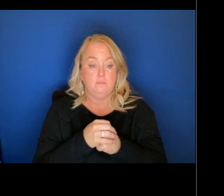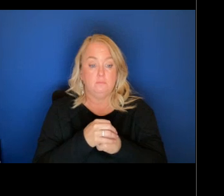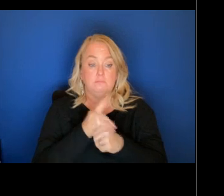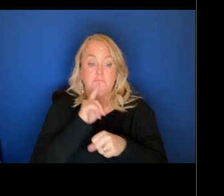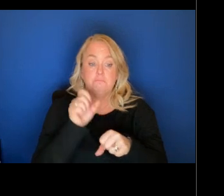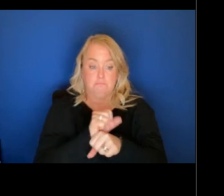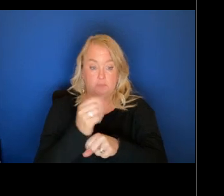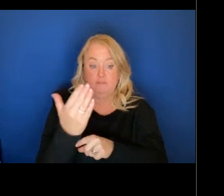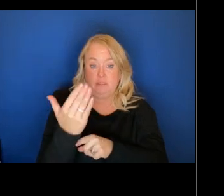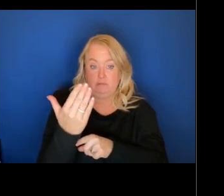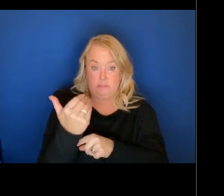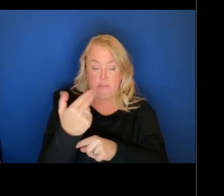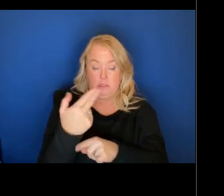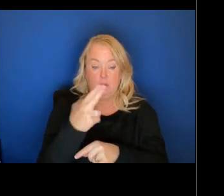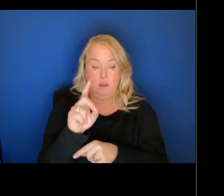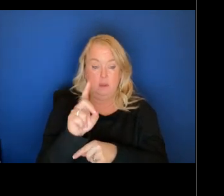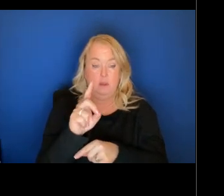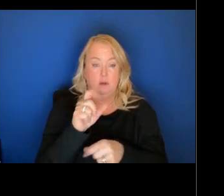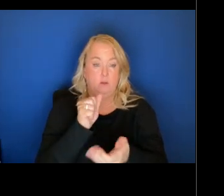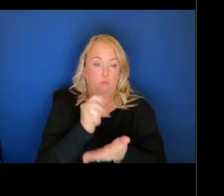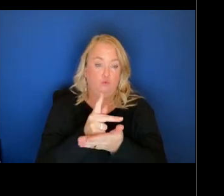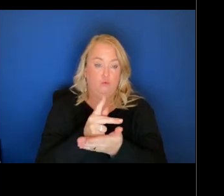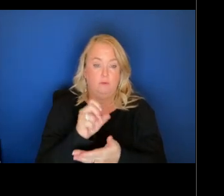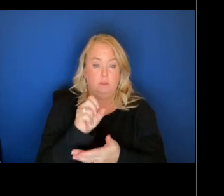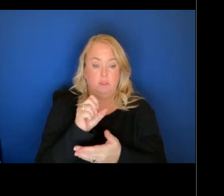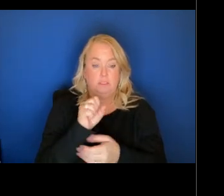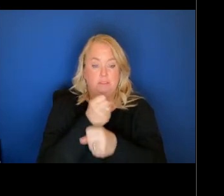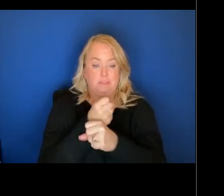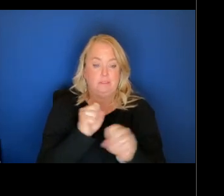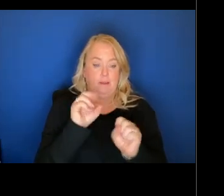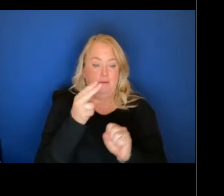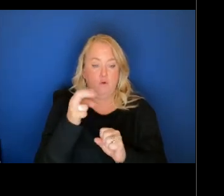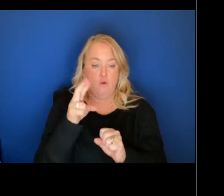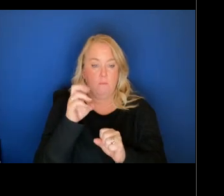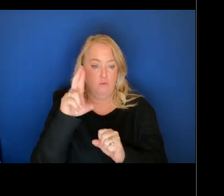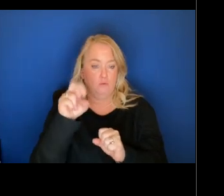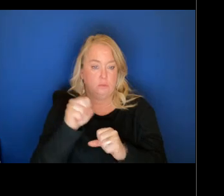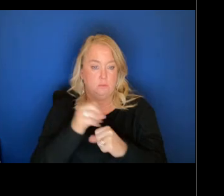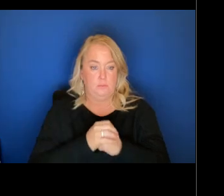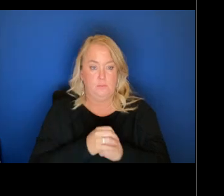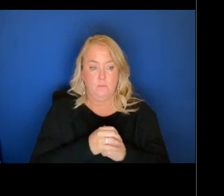There are 15 HUD-approved safe harbors.